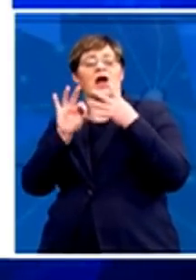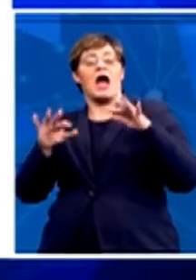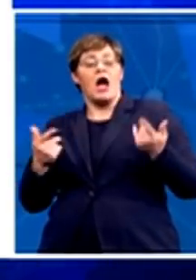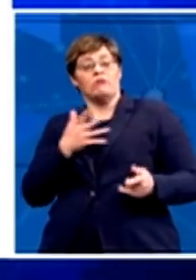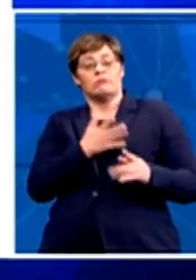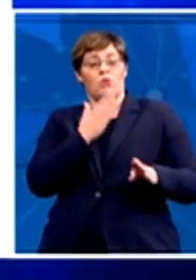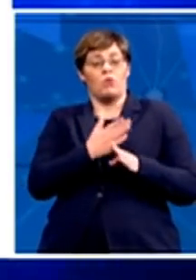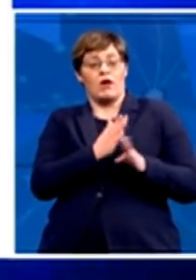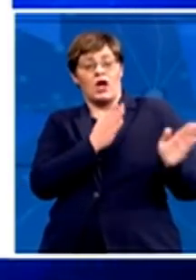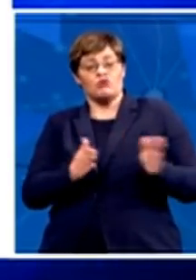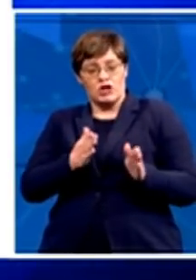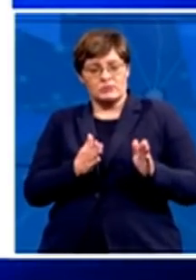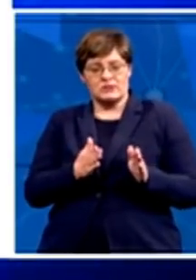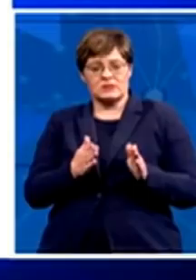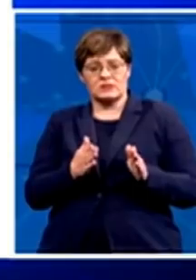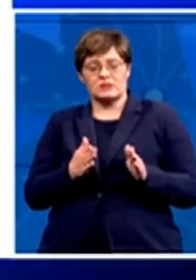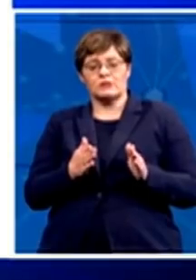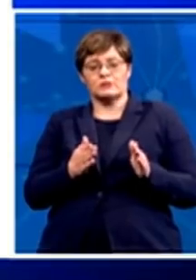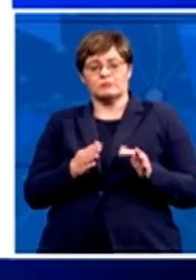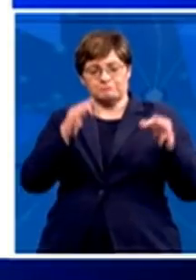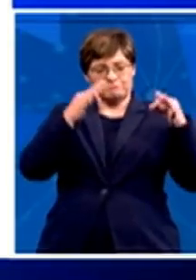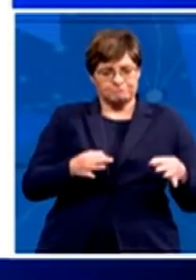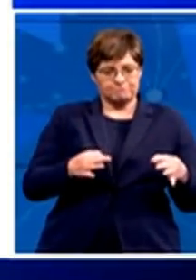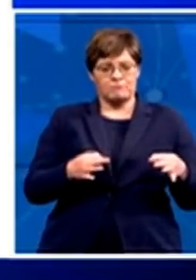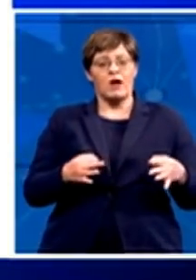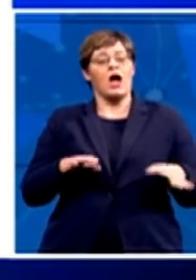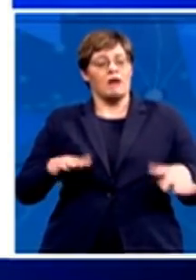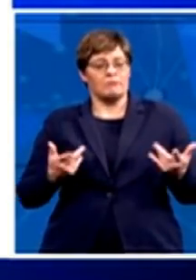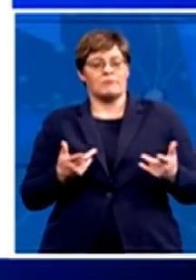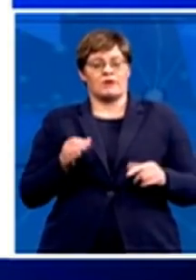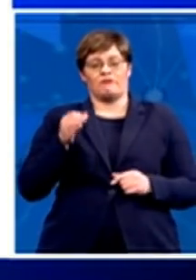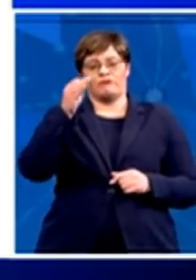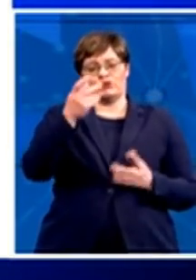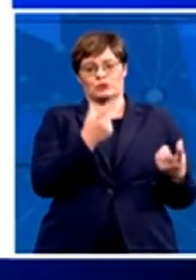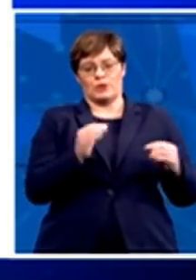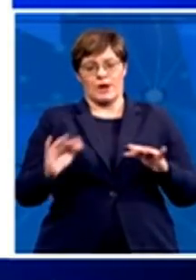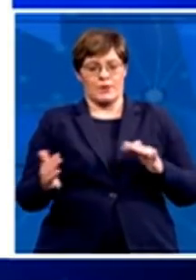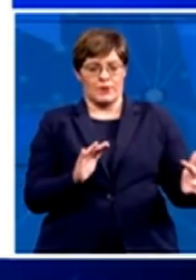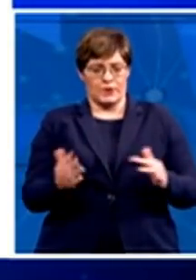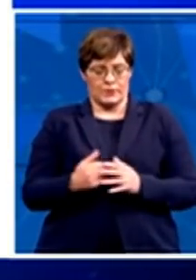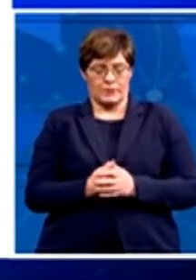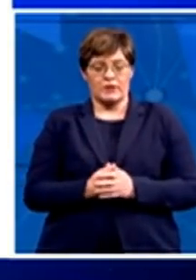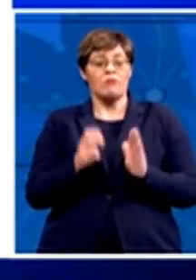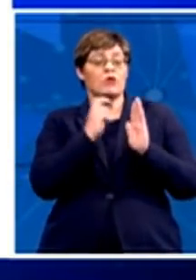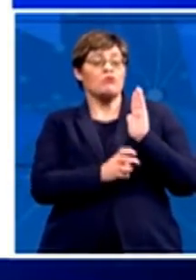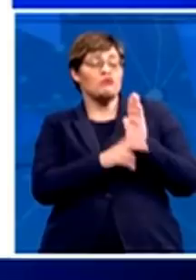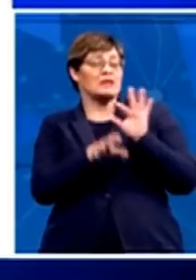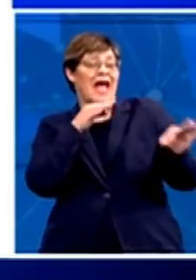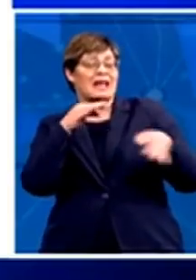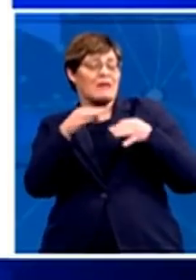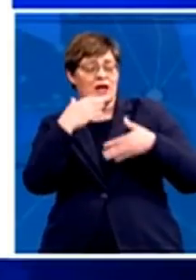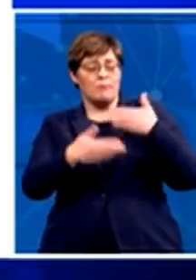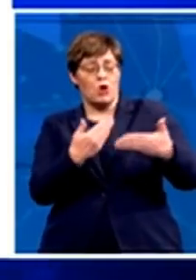forward. However, whilst the rules and the Constitution are not prescriptive in terms of how the process unfolds from this point, they